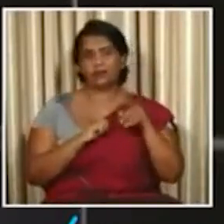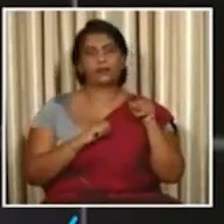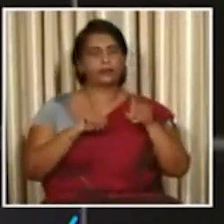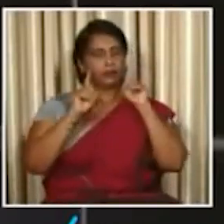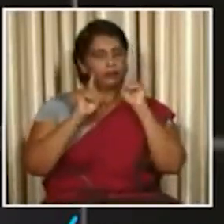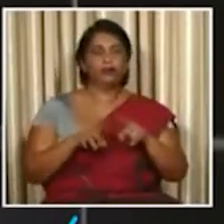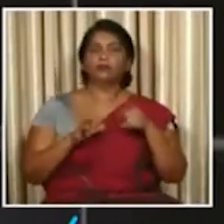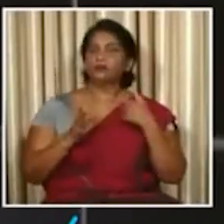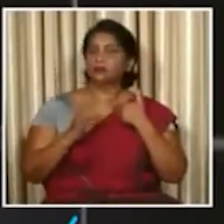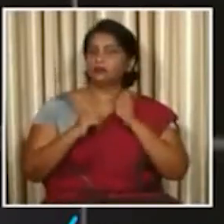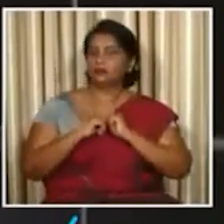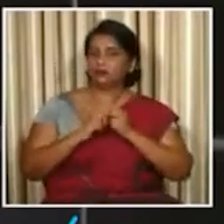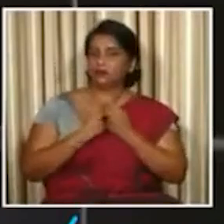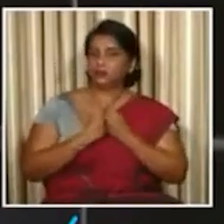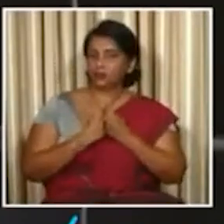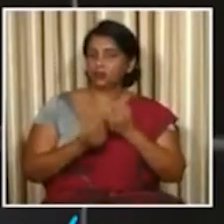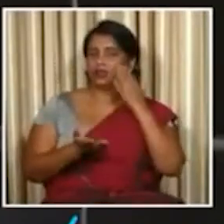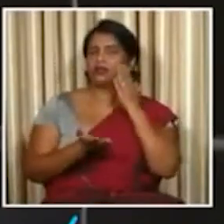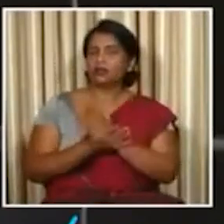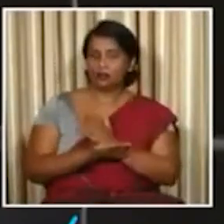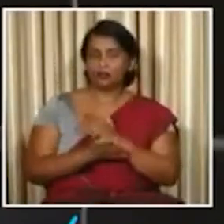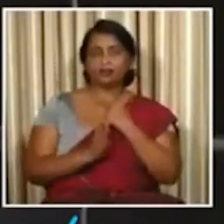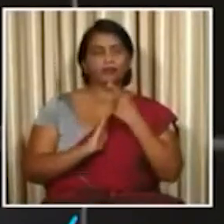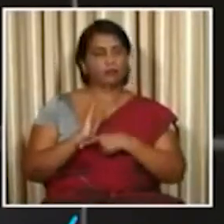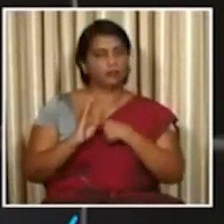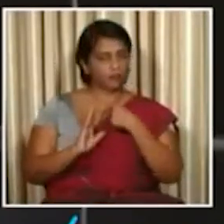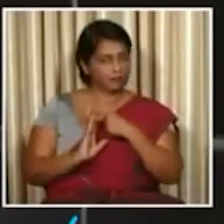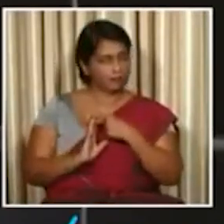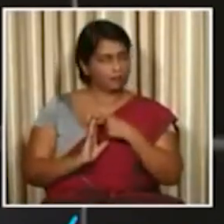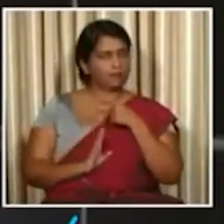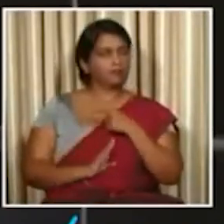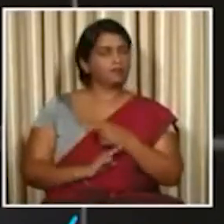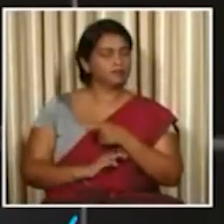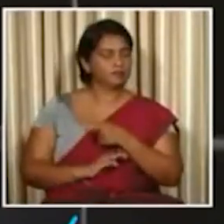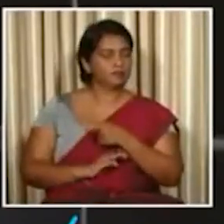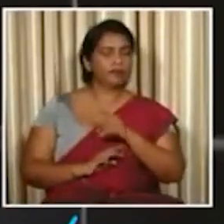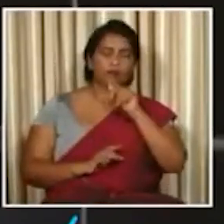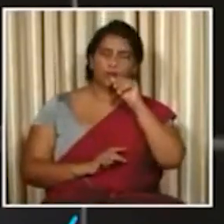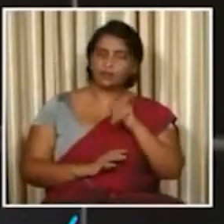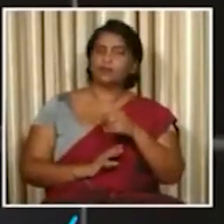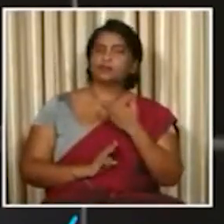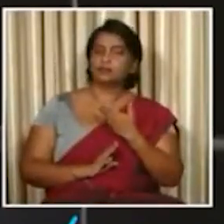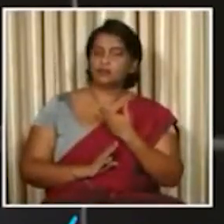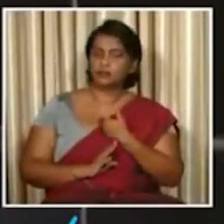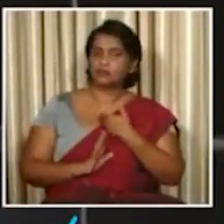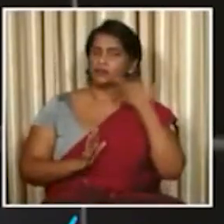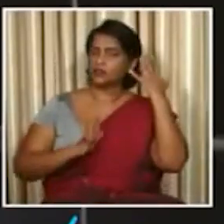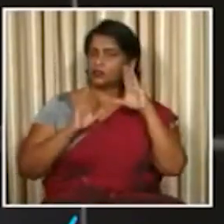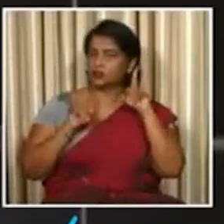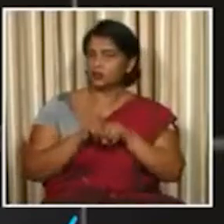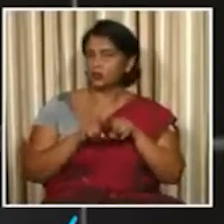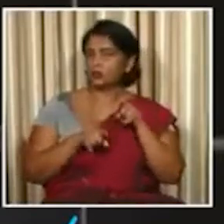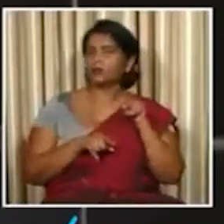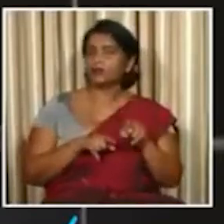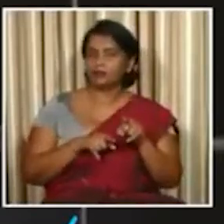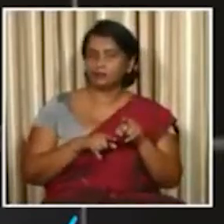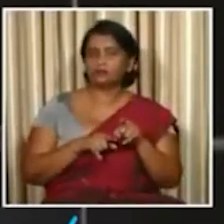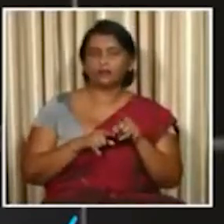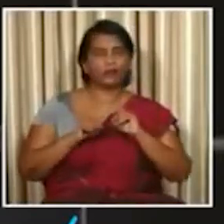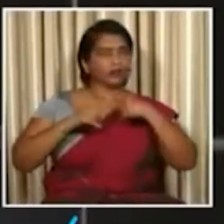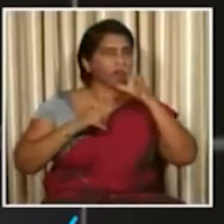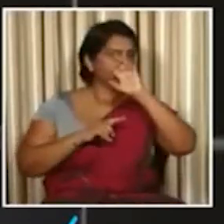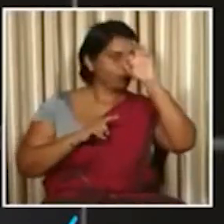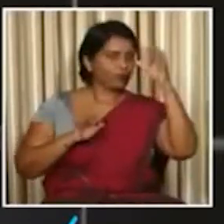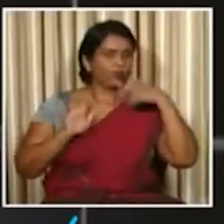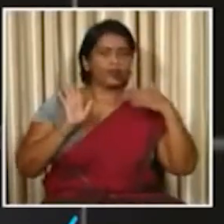join growing international call for immediate ceasefire to stop hostilities and prioritize humanitarian